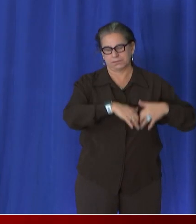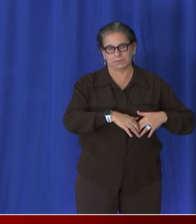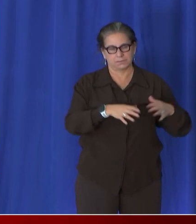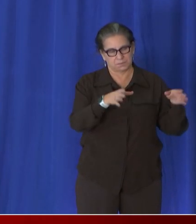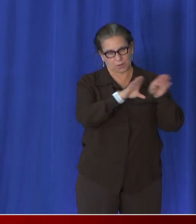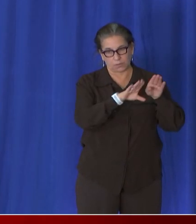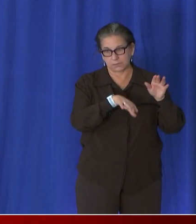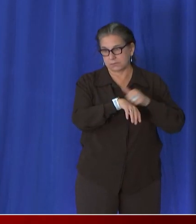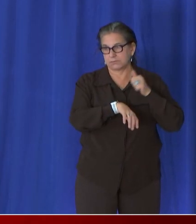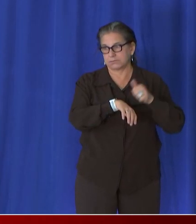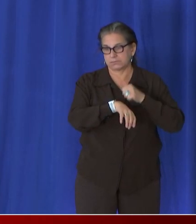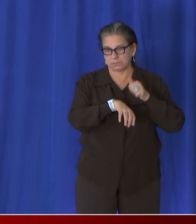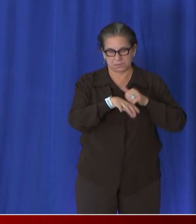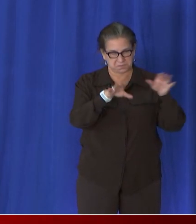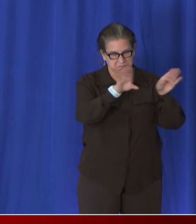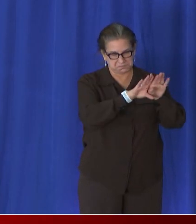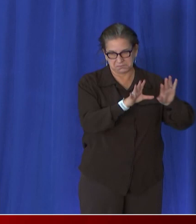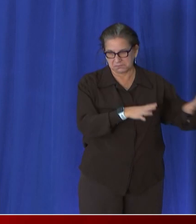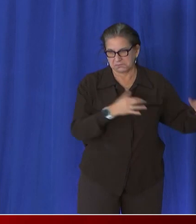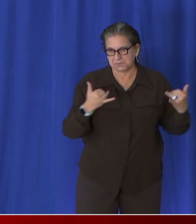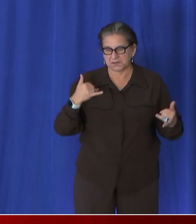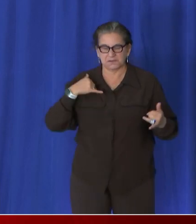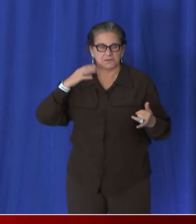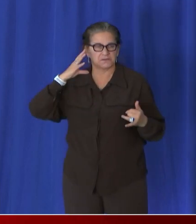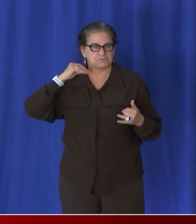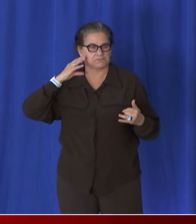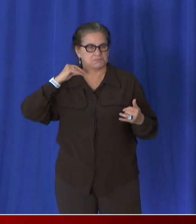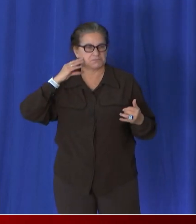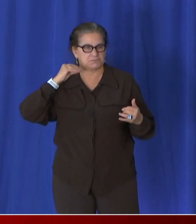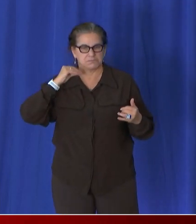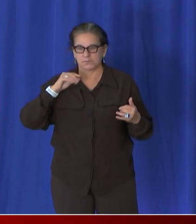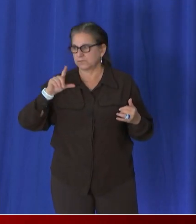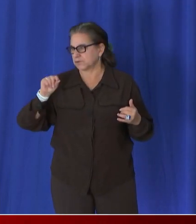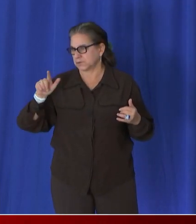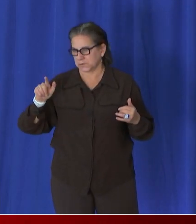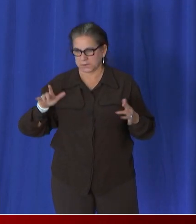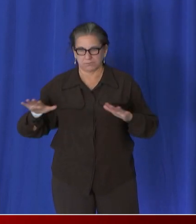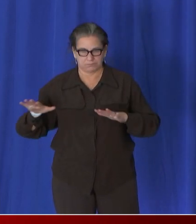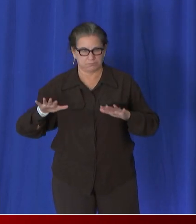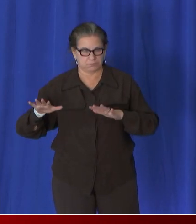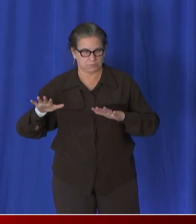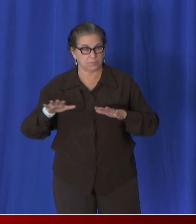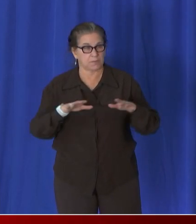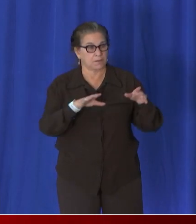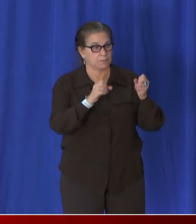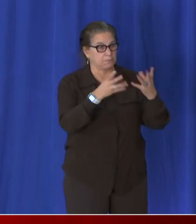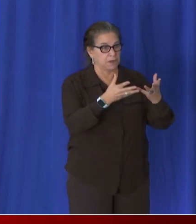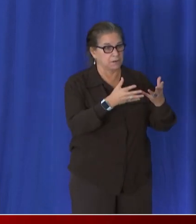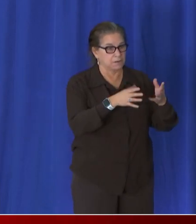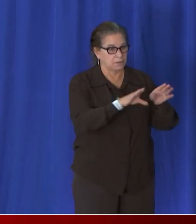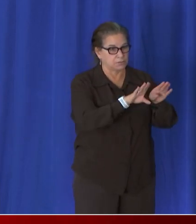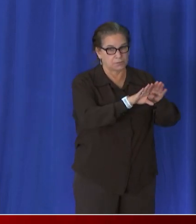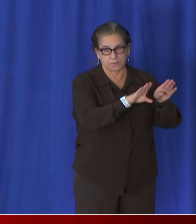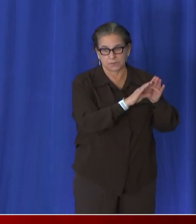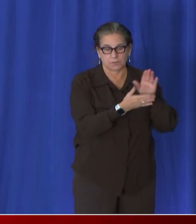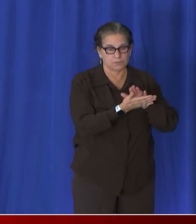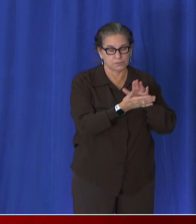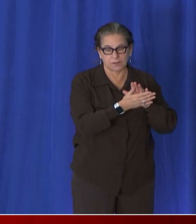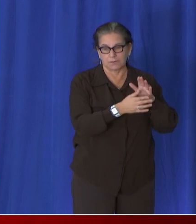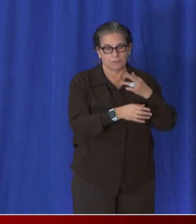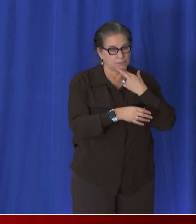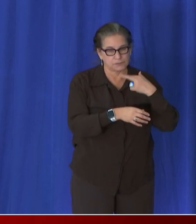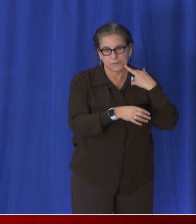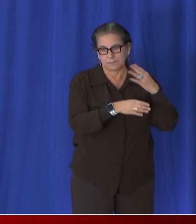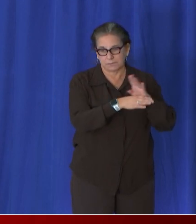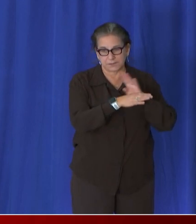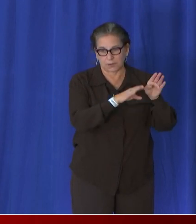dangerous, and we didn't have effective pharmaceutical interventions. But now we do. Patrick showed us the